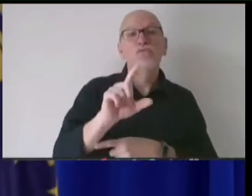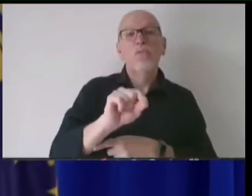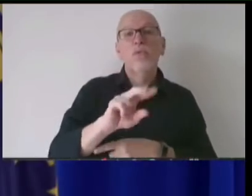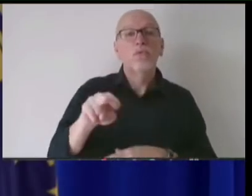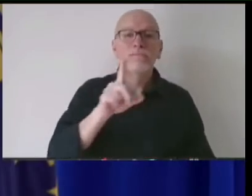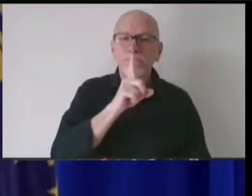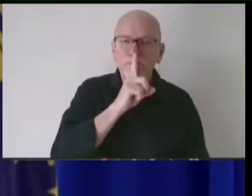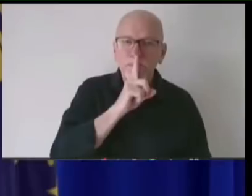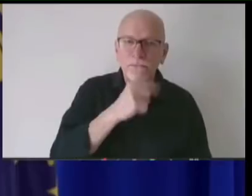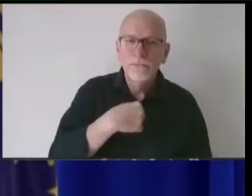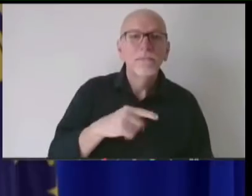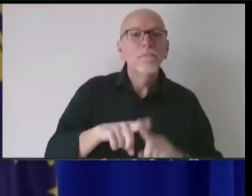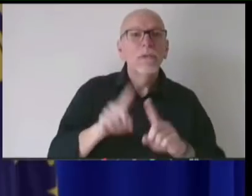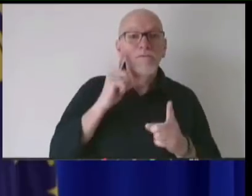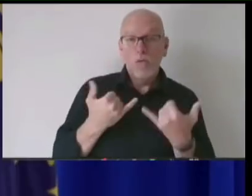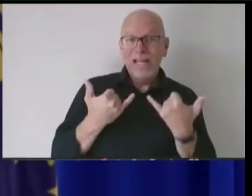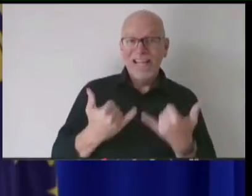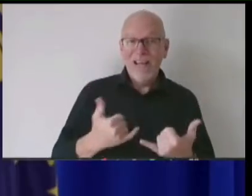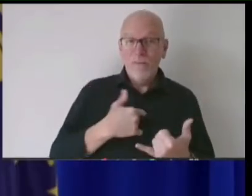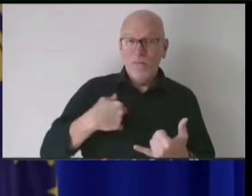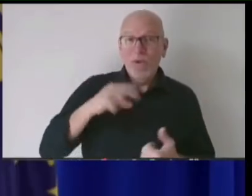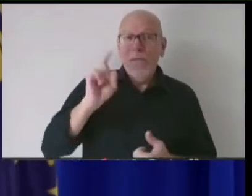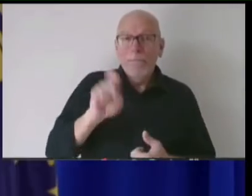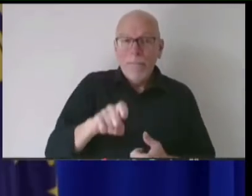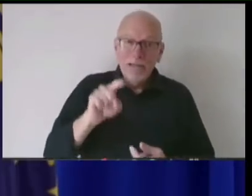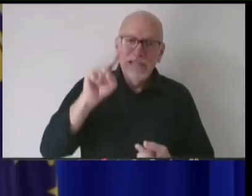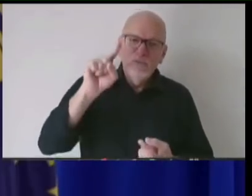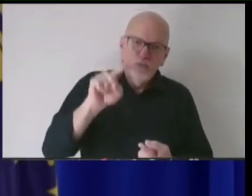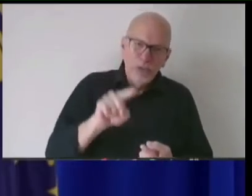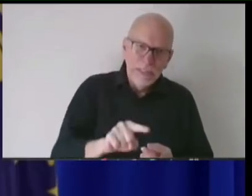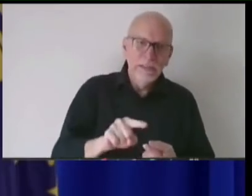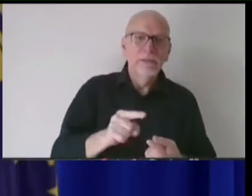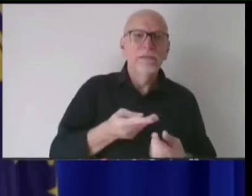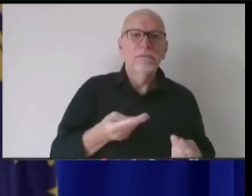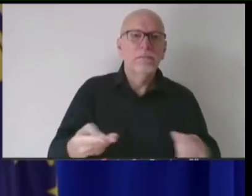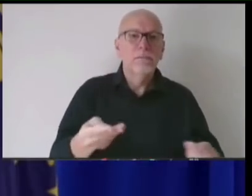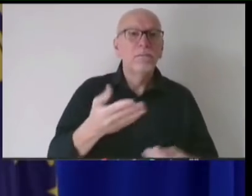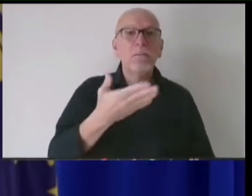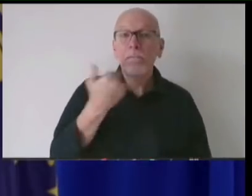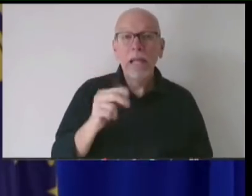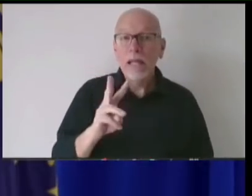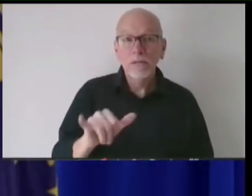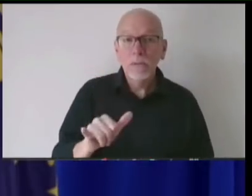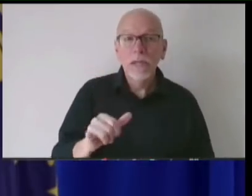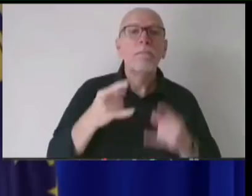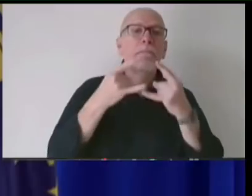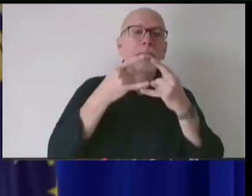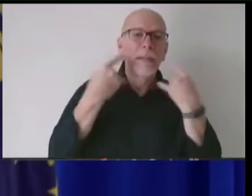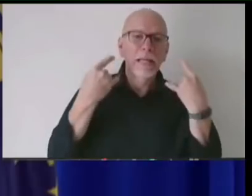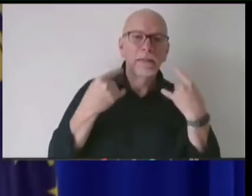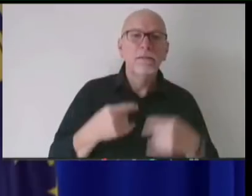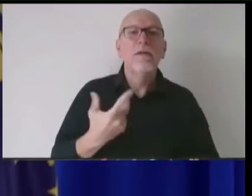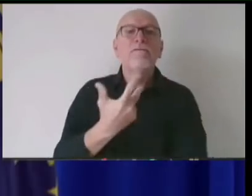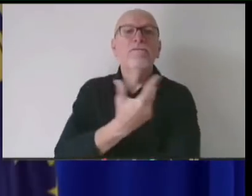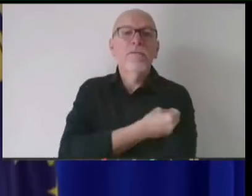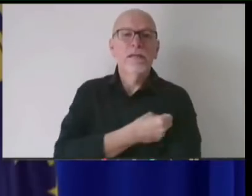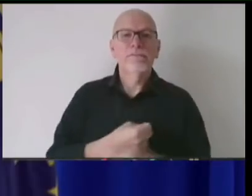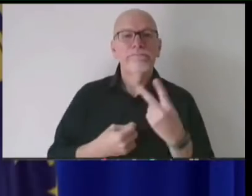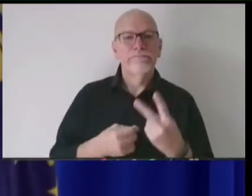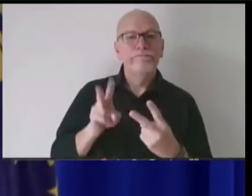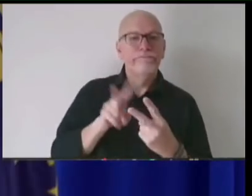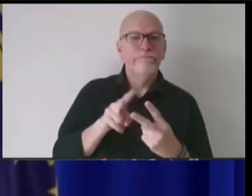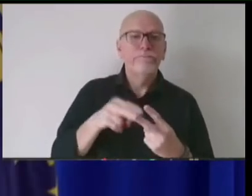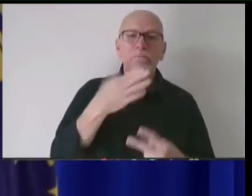now, we have to decrease the transmission in the state of Indiana, and masking and getting vaccinated are the main ways we're going to do